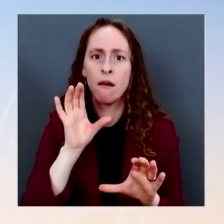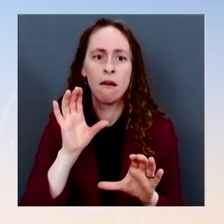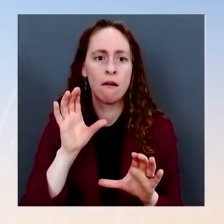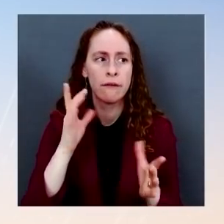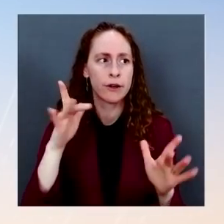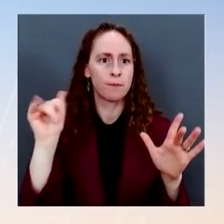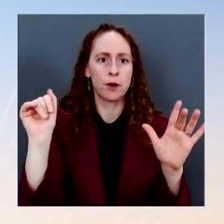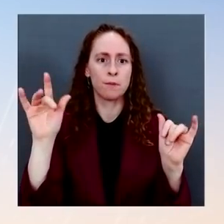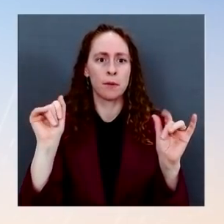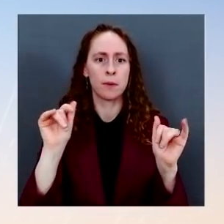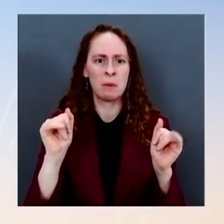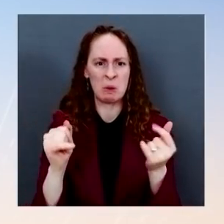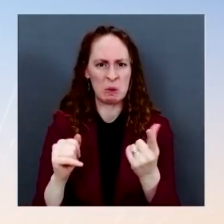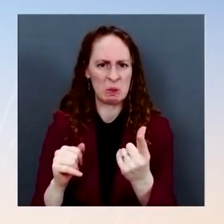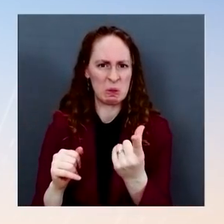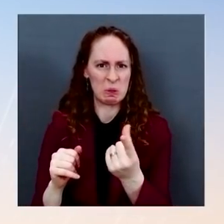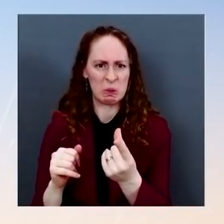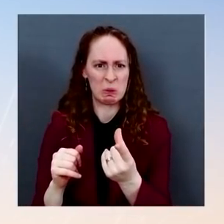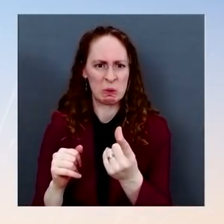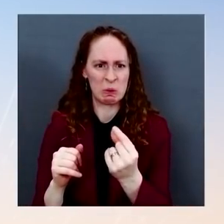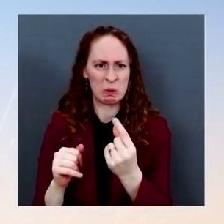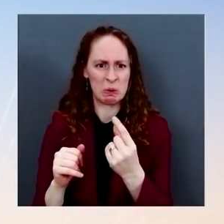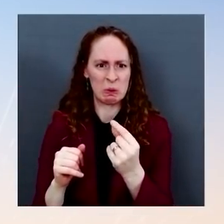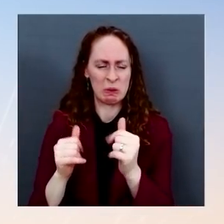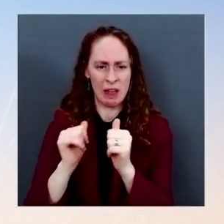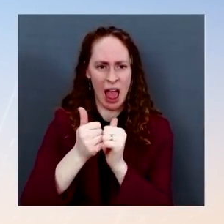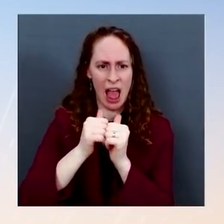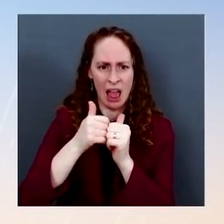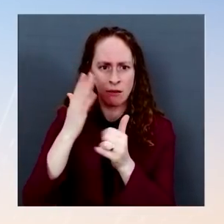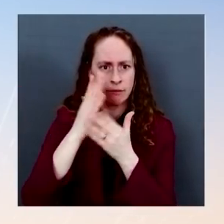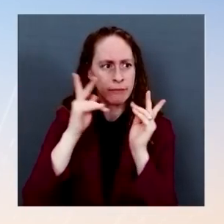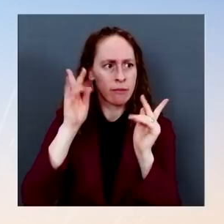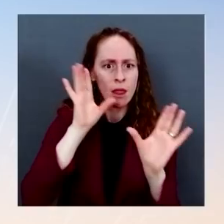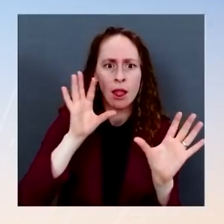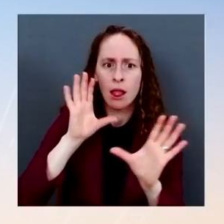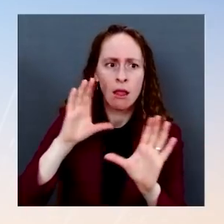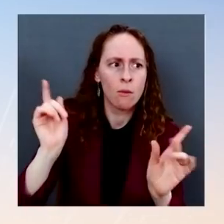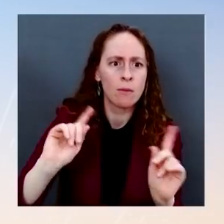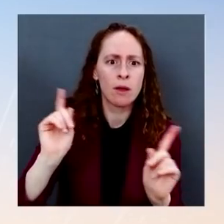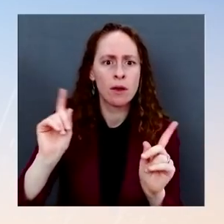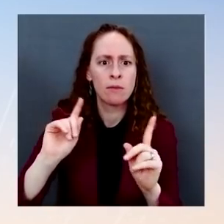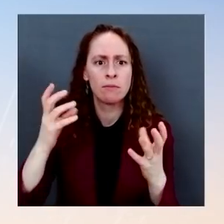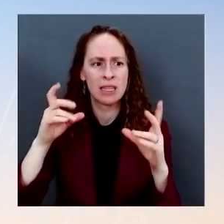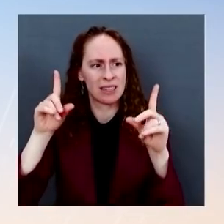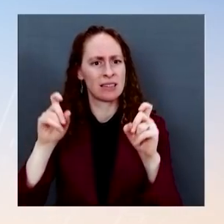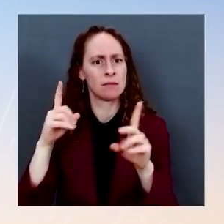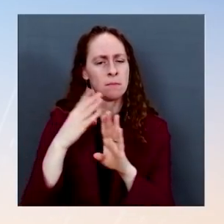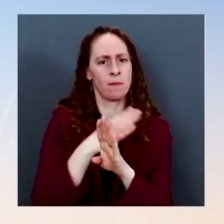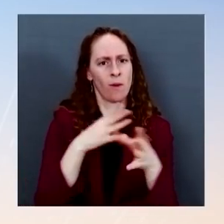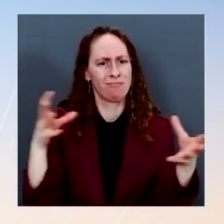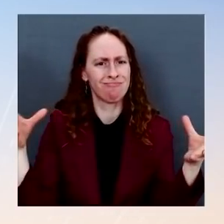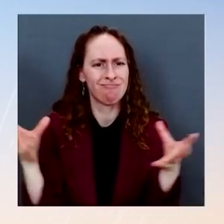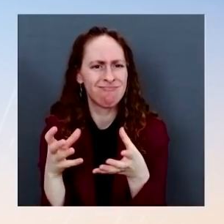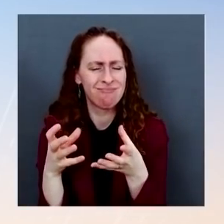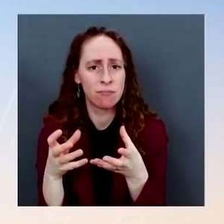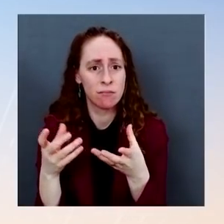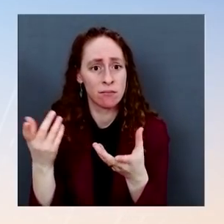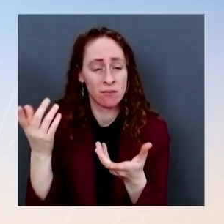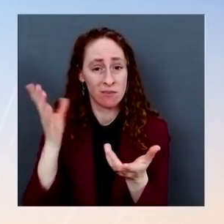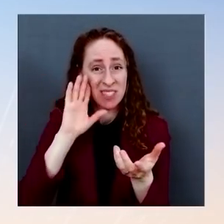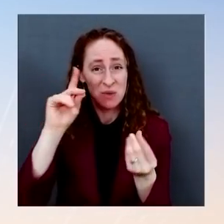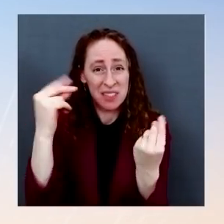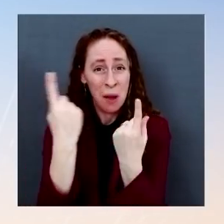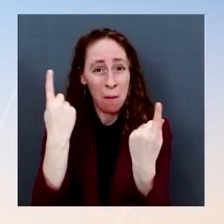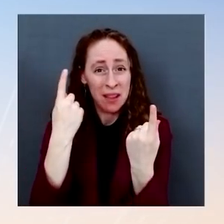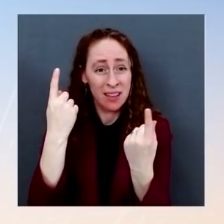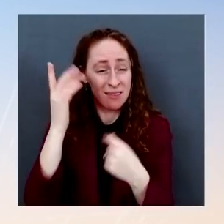to the frustration on that front many are feeling during his remarks tomorrow? Absolutely, he will. I would note that to date, and we've always said this